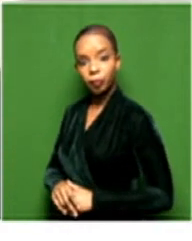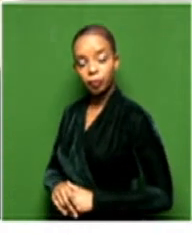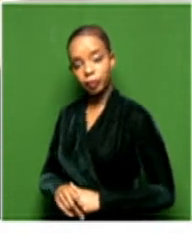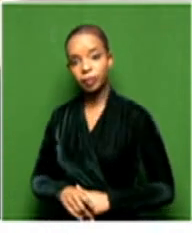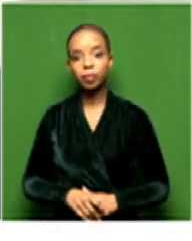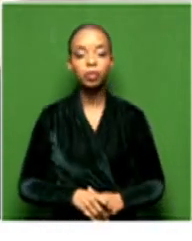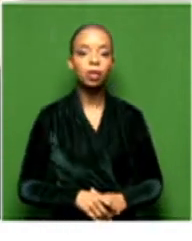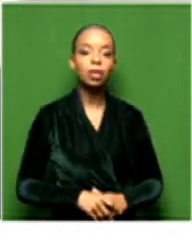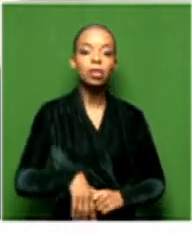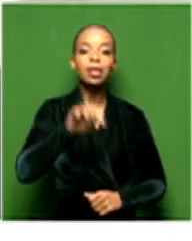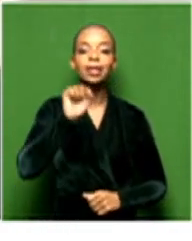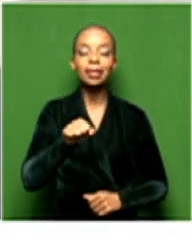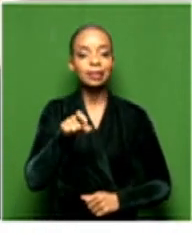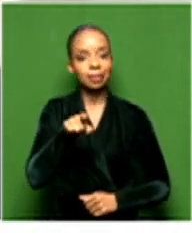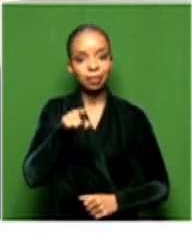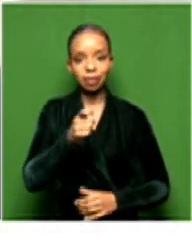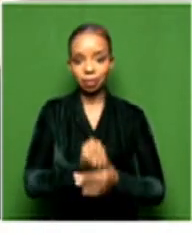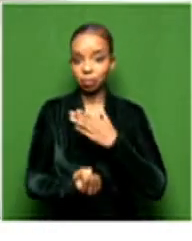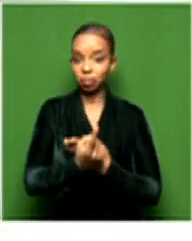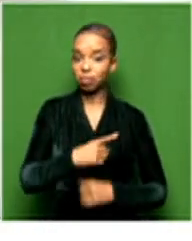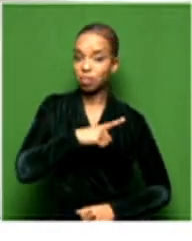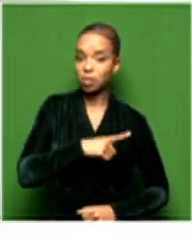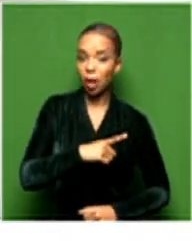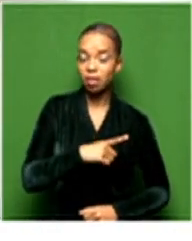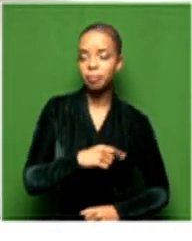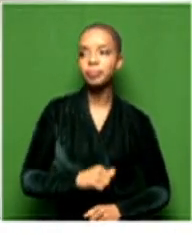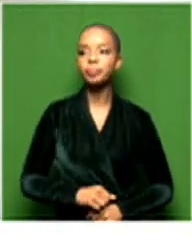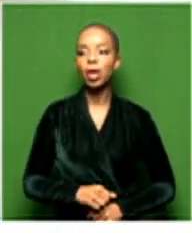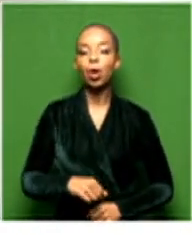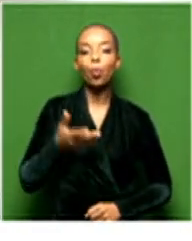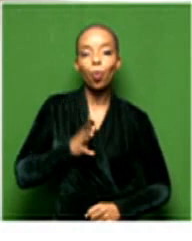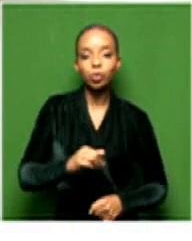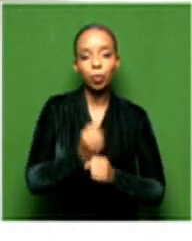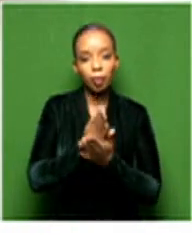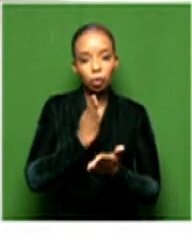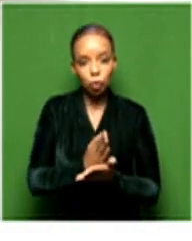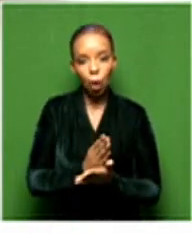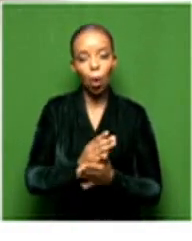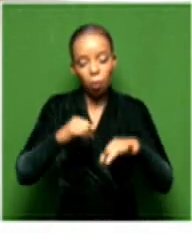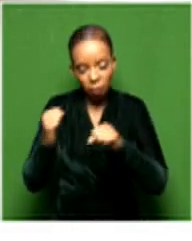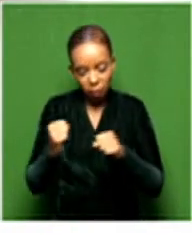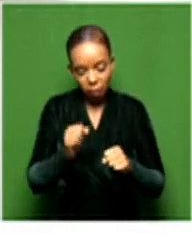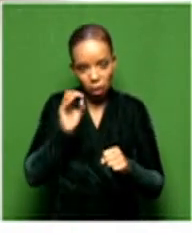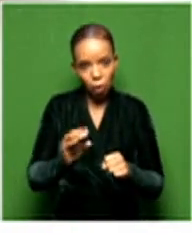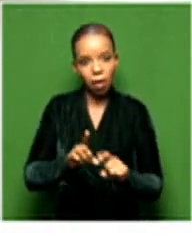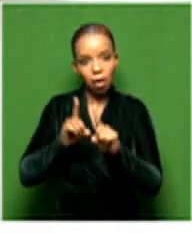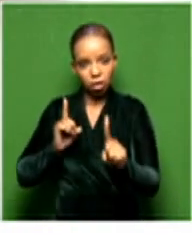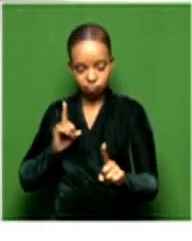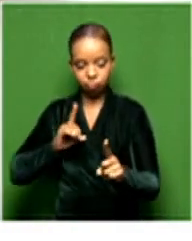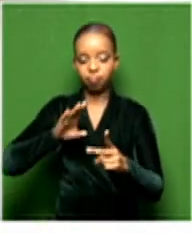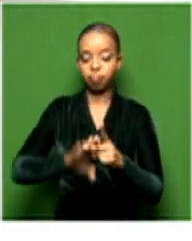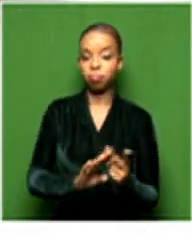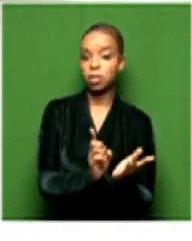Yes, specifically to Corona, that would be to ensure, obviously, that we all maintain our social distancing, that we use the